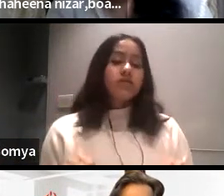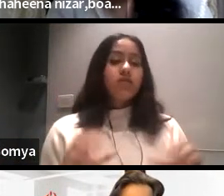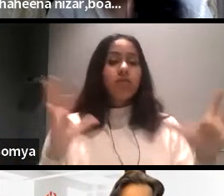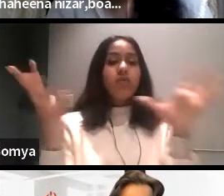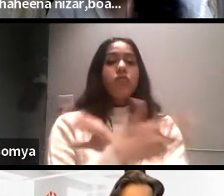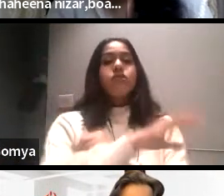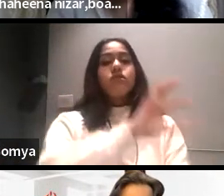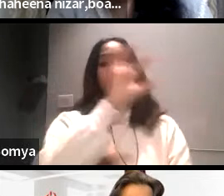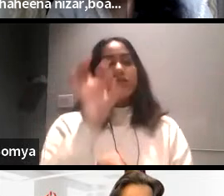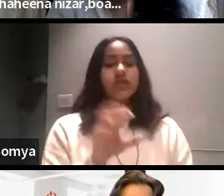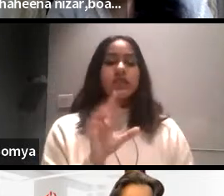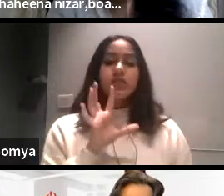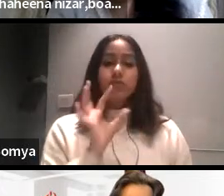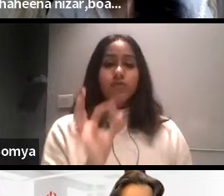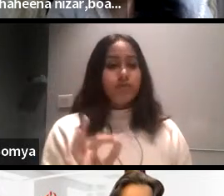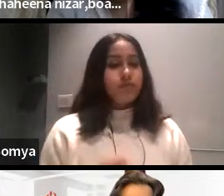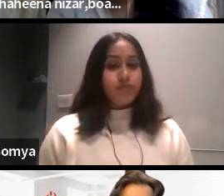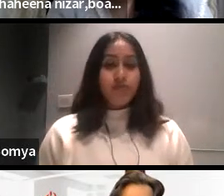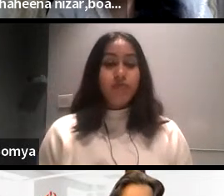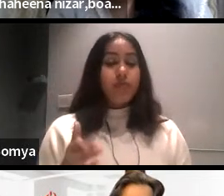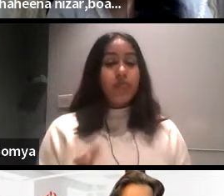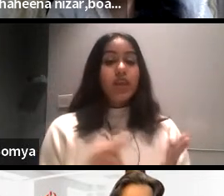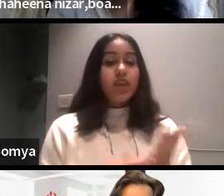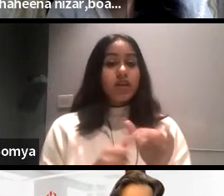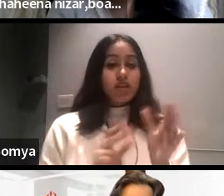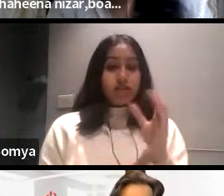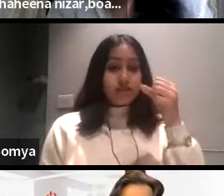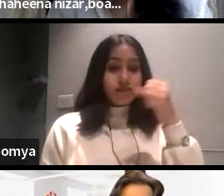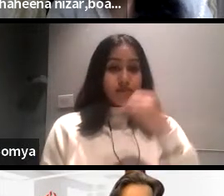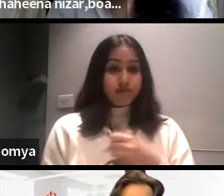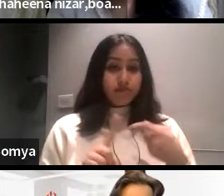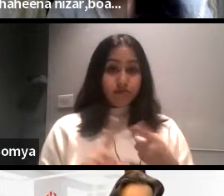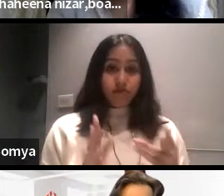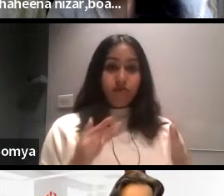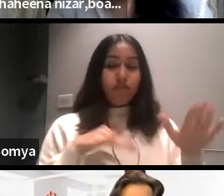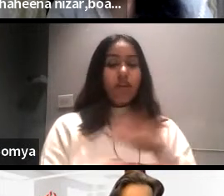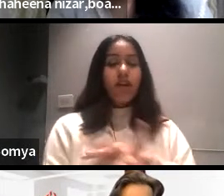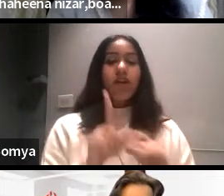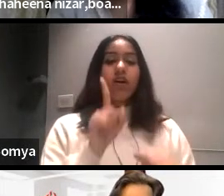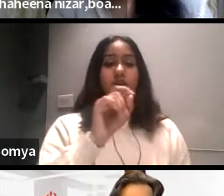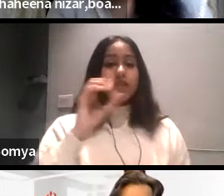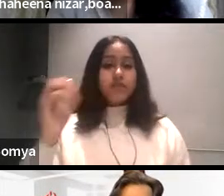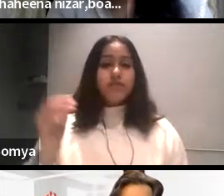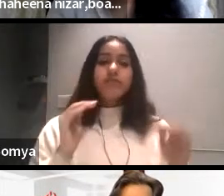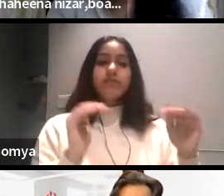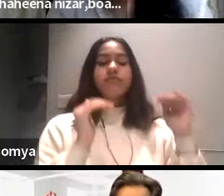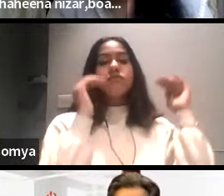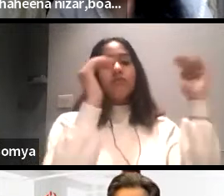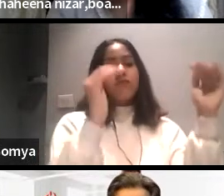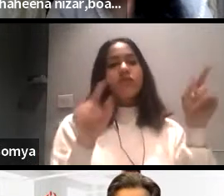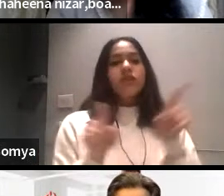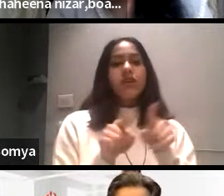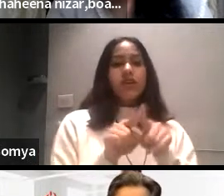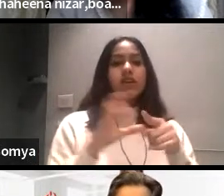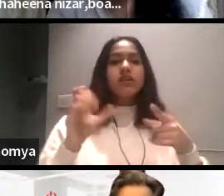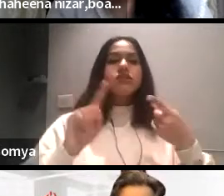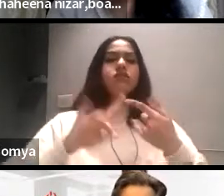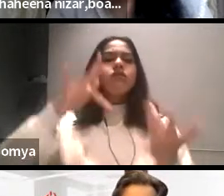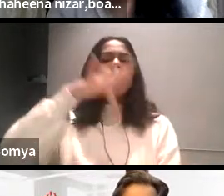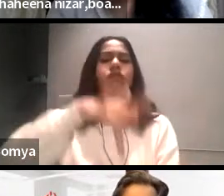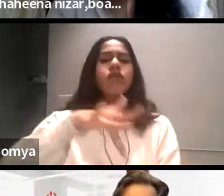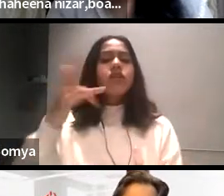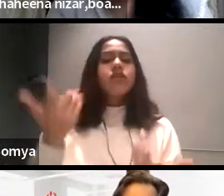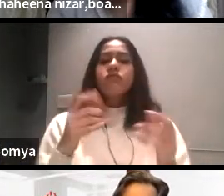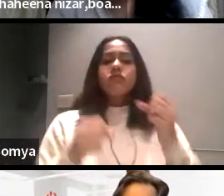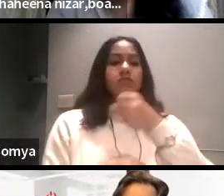worldwide. They range from FTSE 100 companies to the central government departments, to technology, to